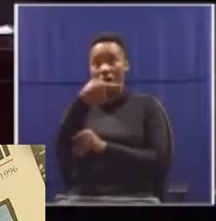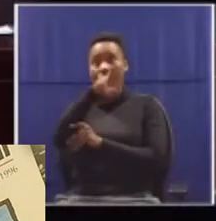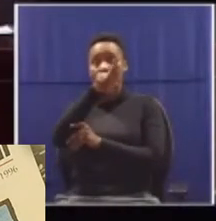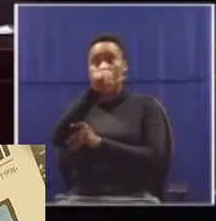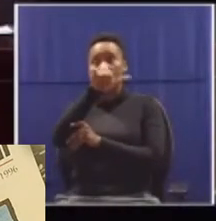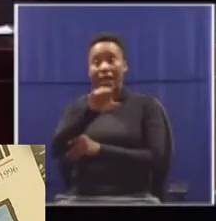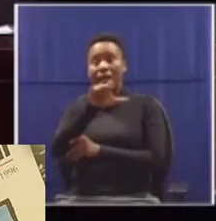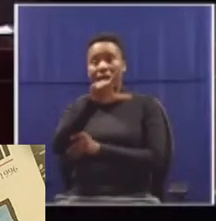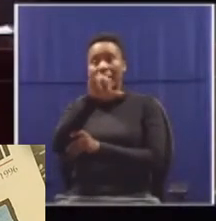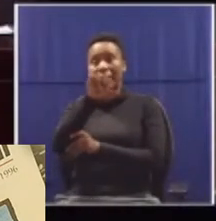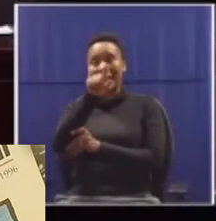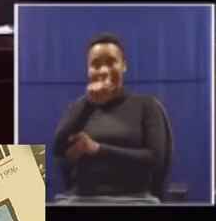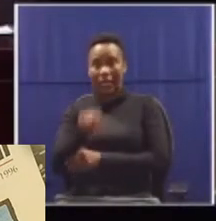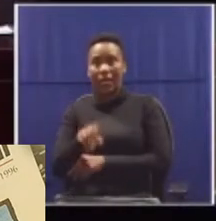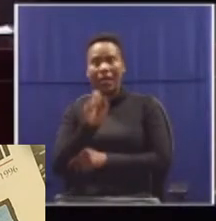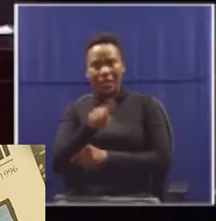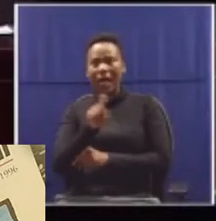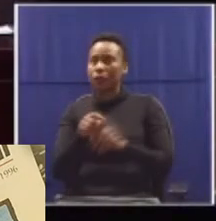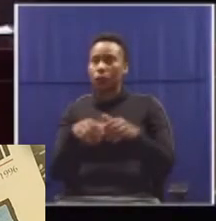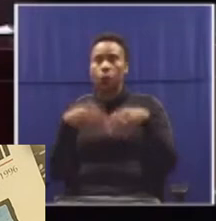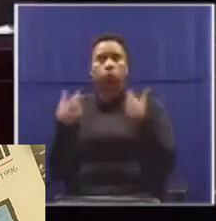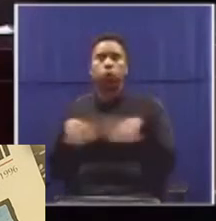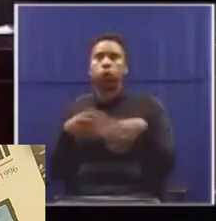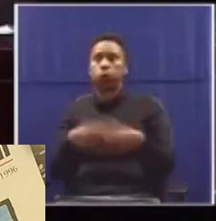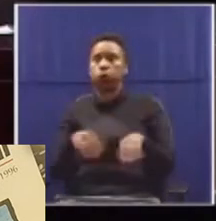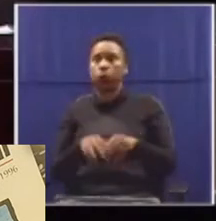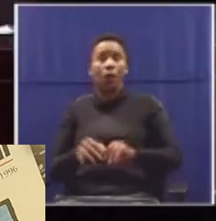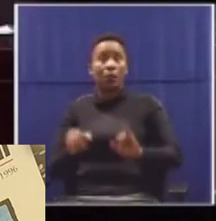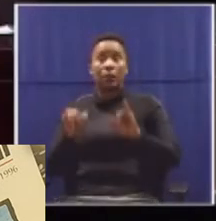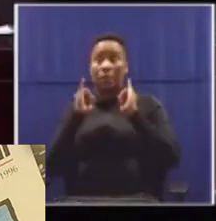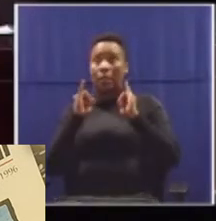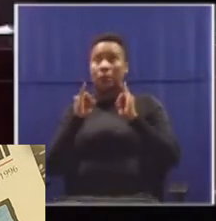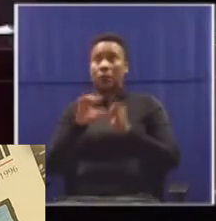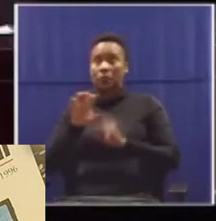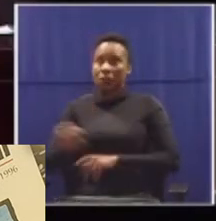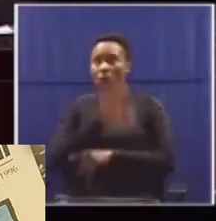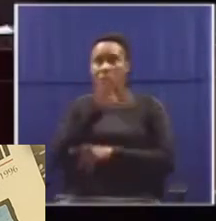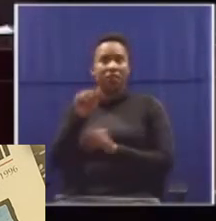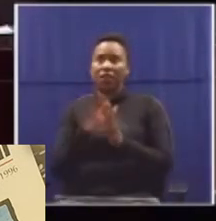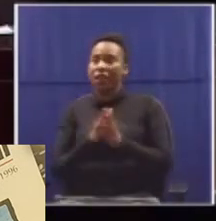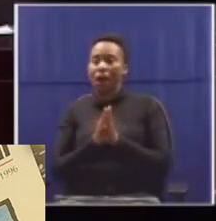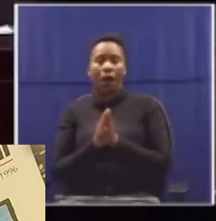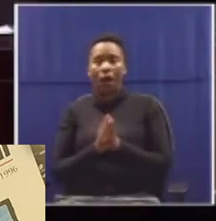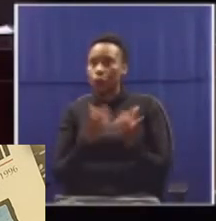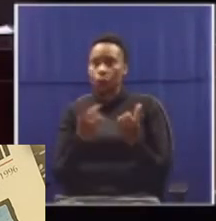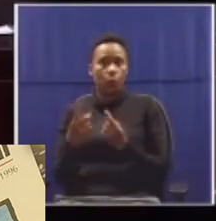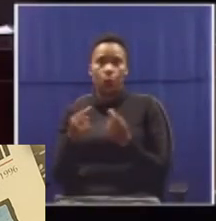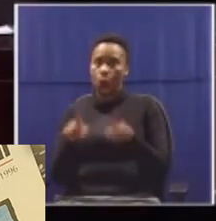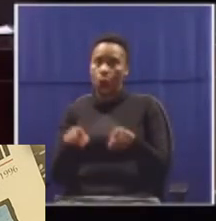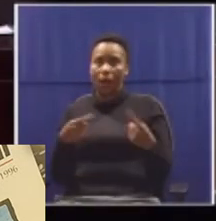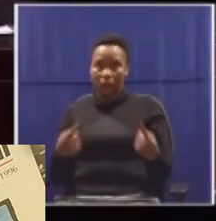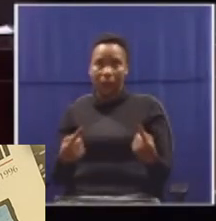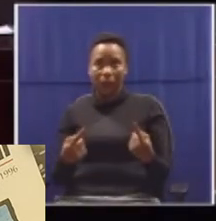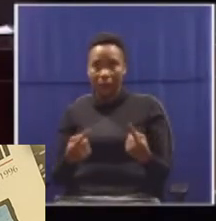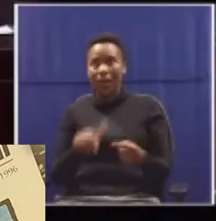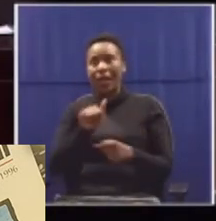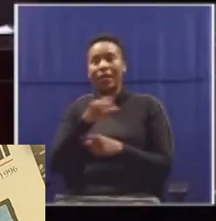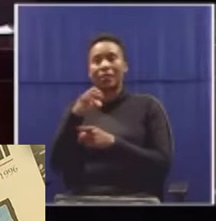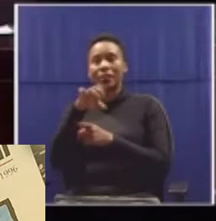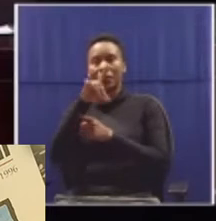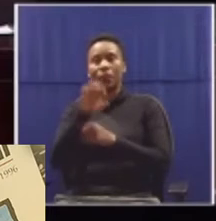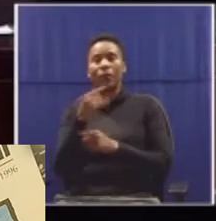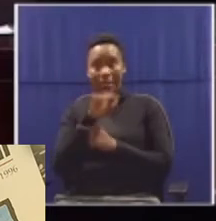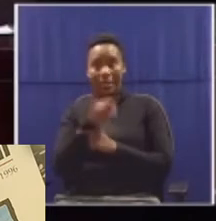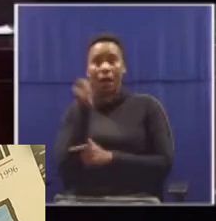is clearly alarming and something South Africa cannot afford now the fatf statement made it clear that South Africa was not